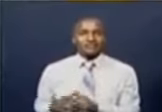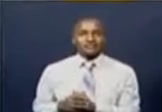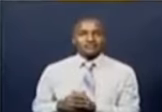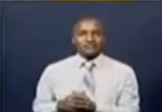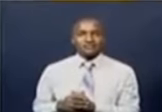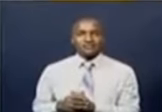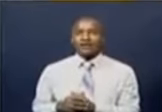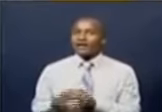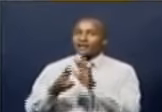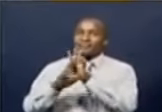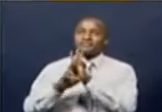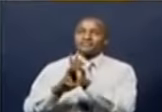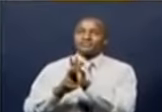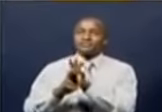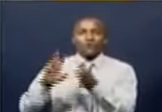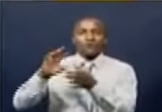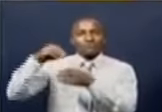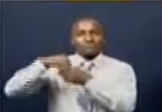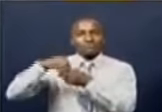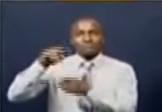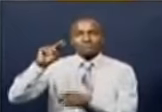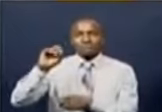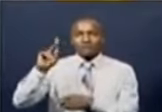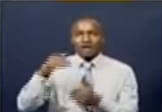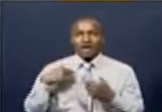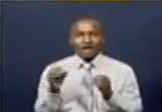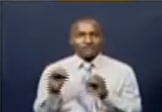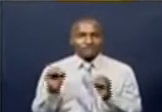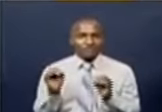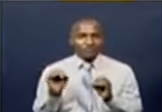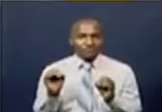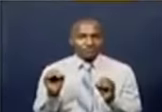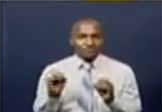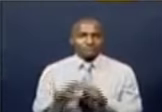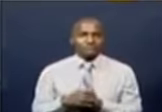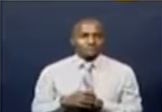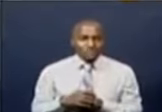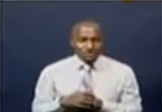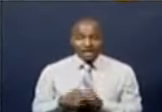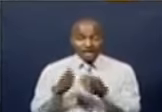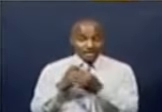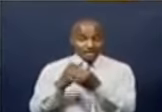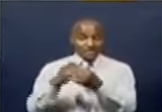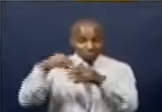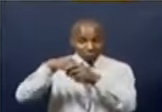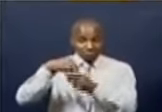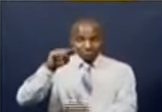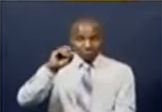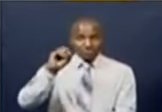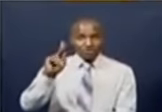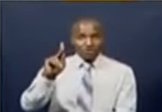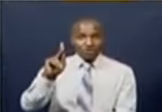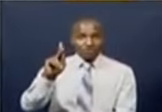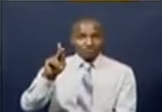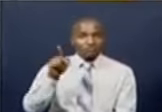have any representation in NOC. Apparently, the leadership at NOC are